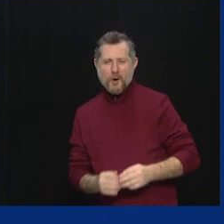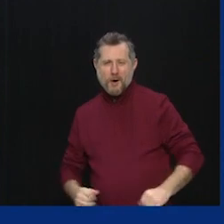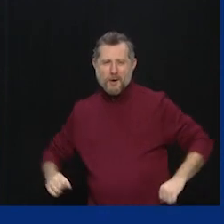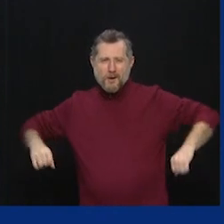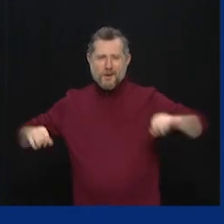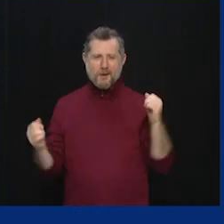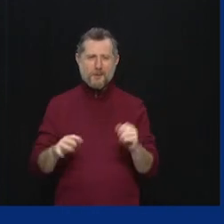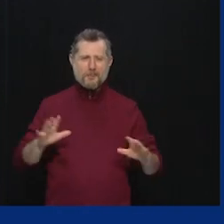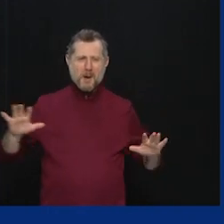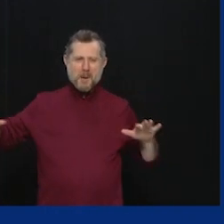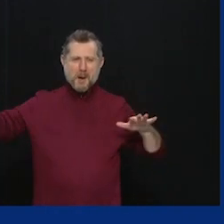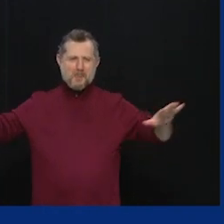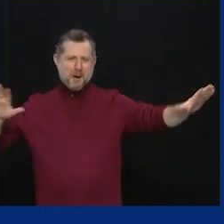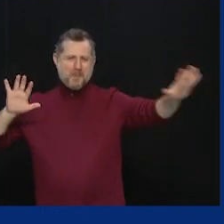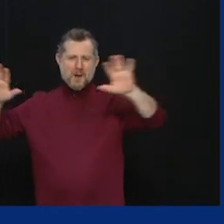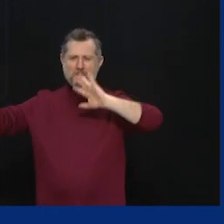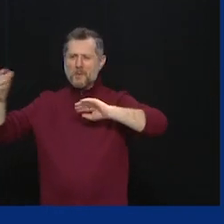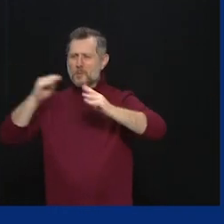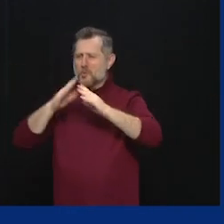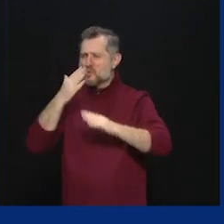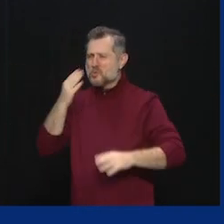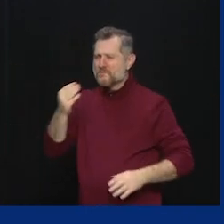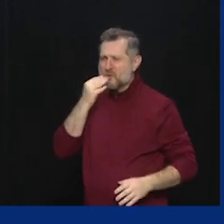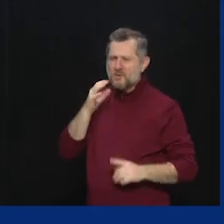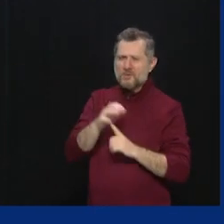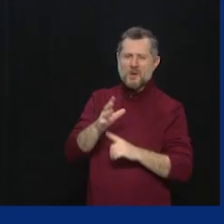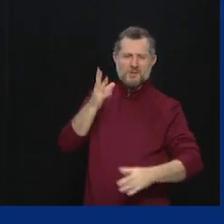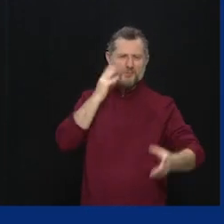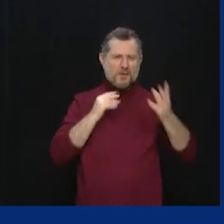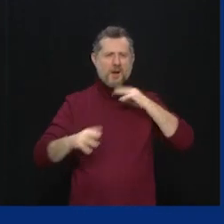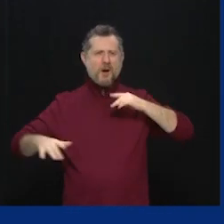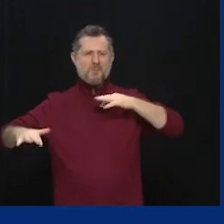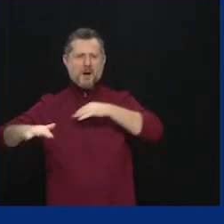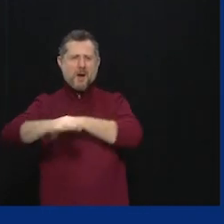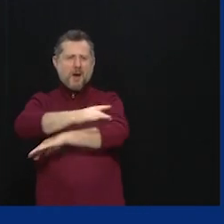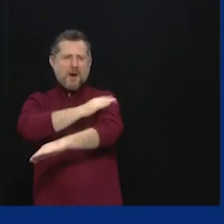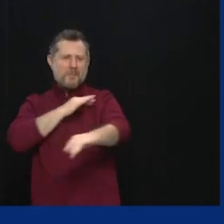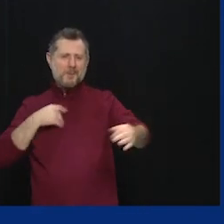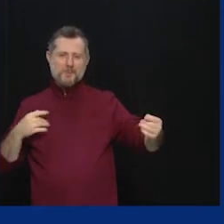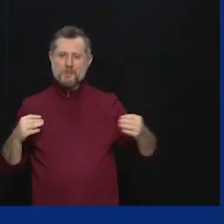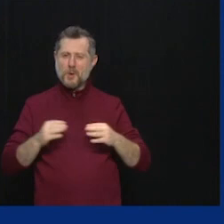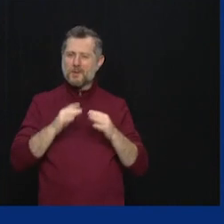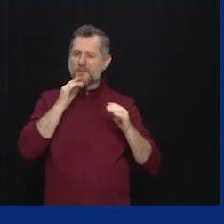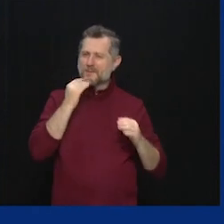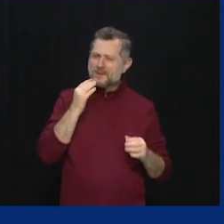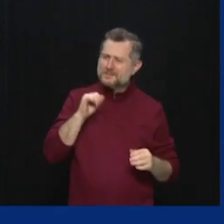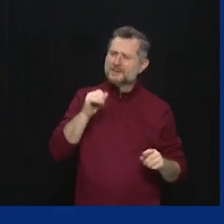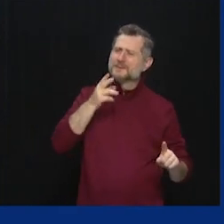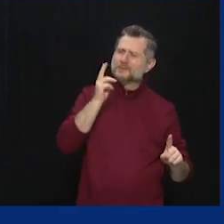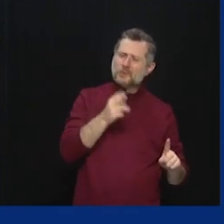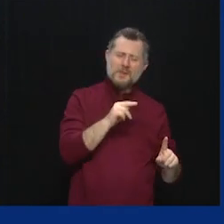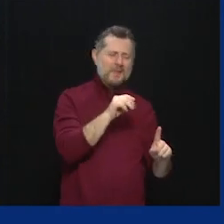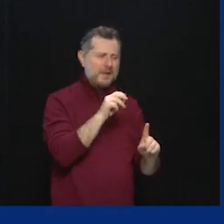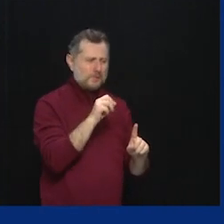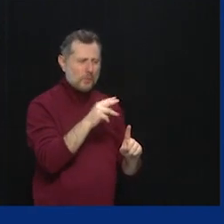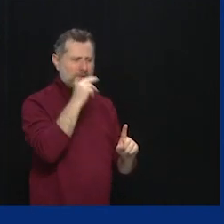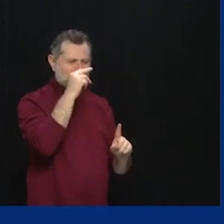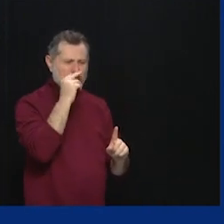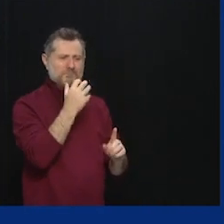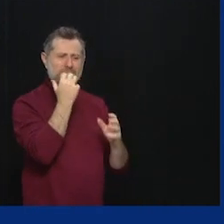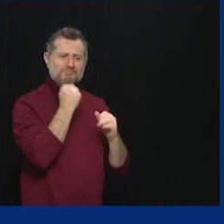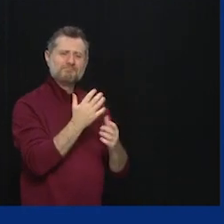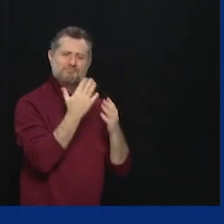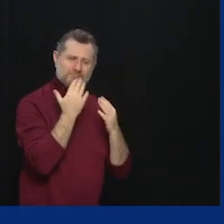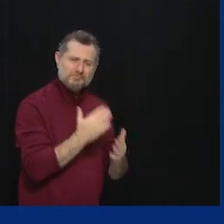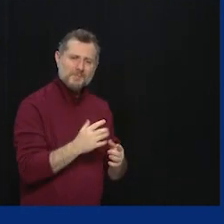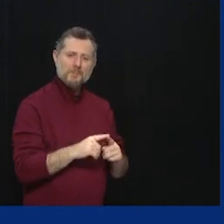have world-class food and experiences. So as much as we love the history of the past, this is the future. This